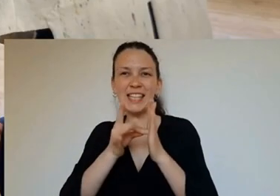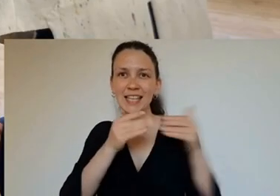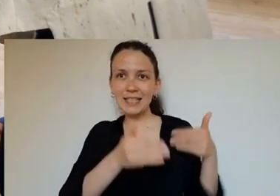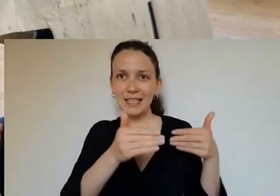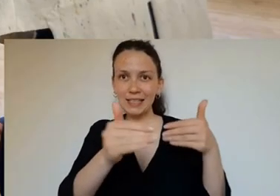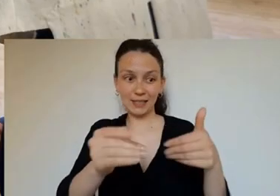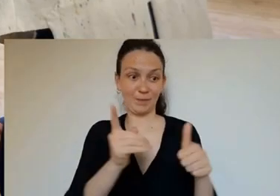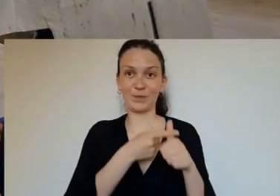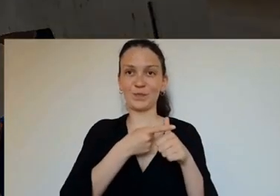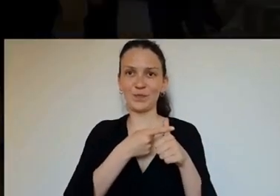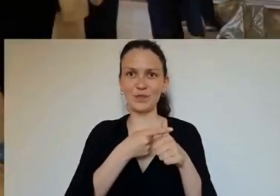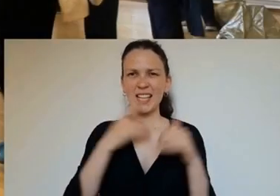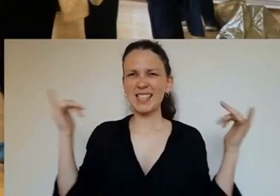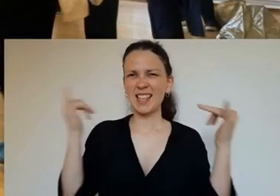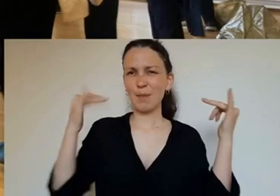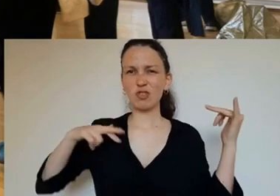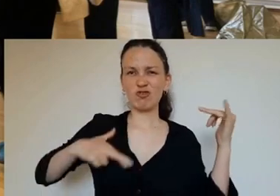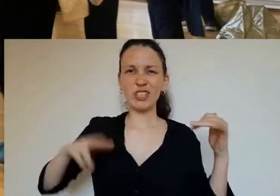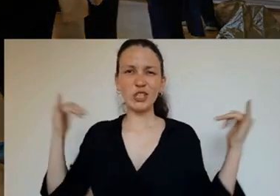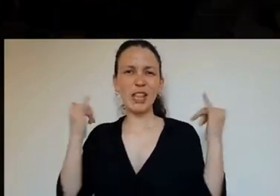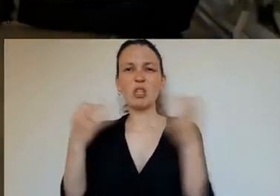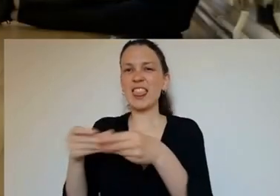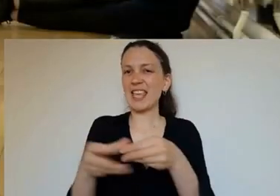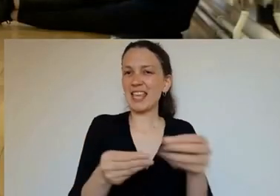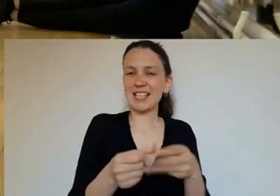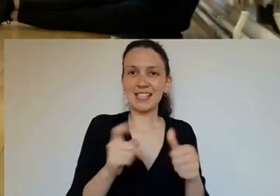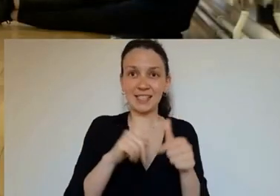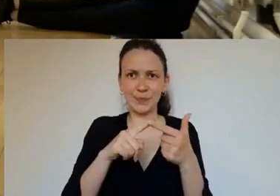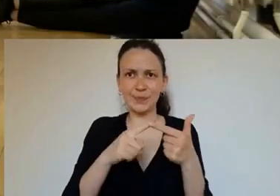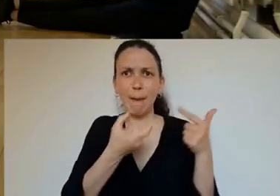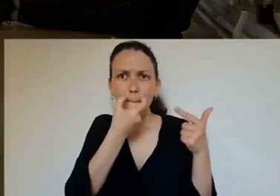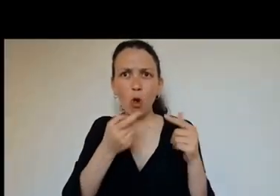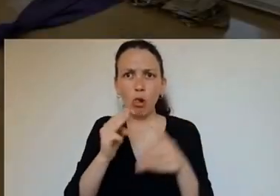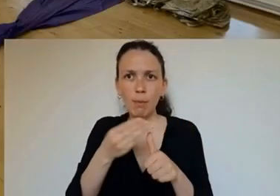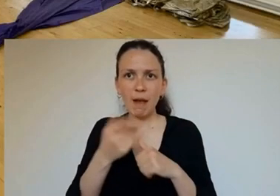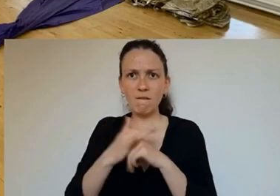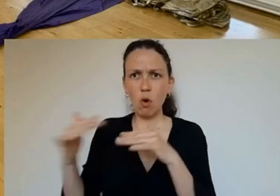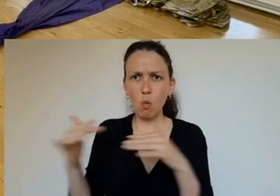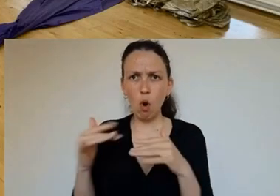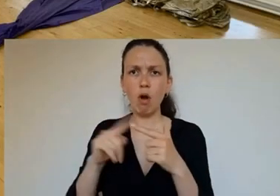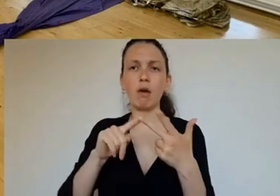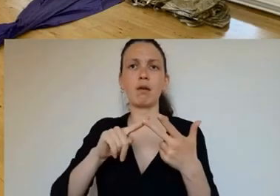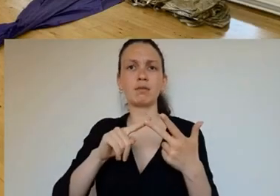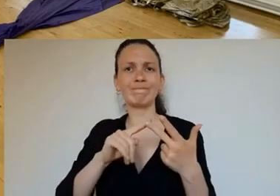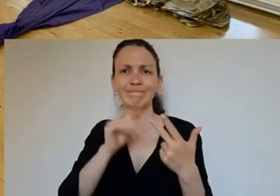wealth and possessions, bulls preparing for battle, sombre enactments of death and the devastation of war.